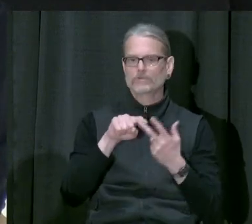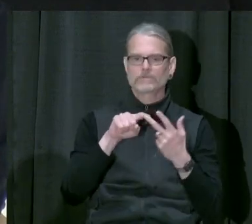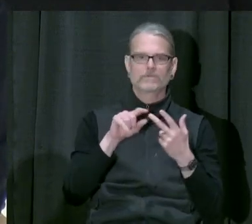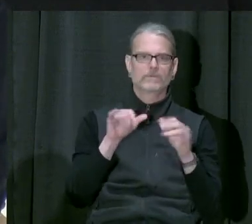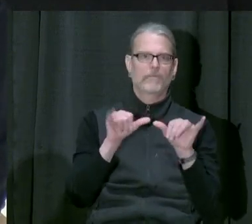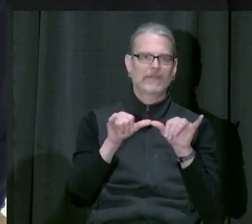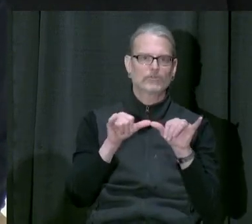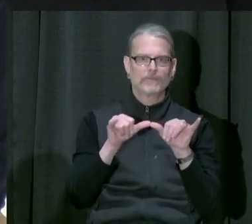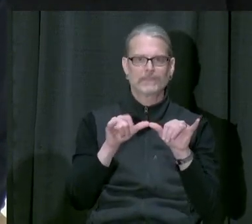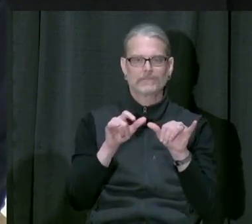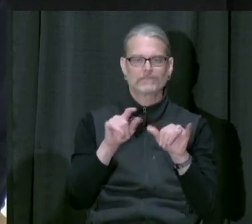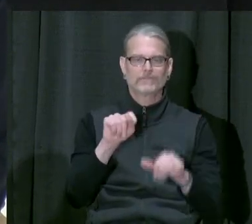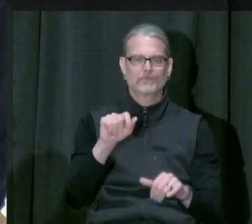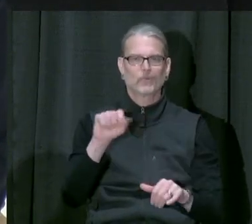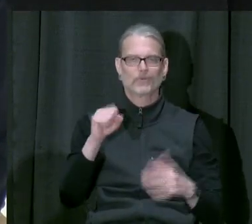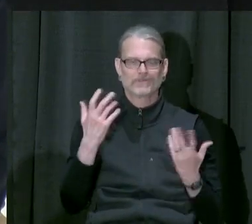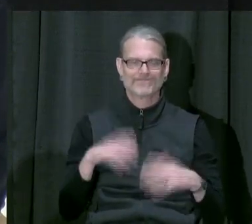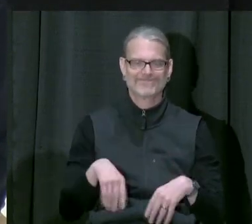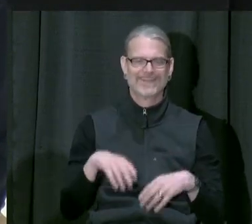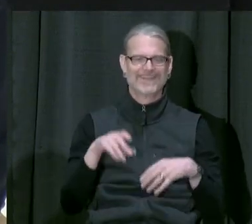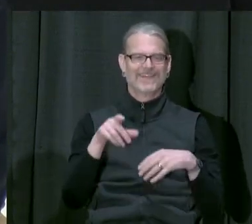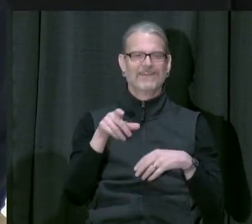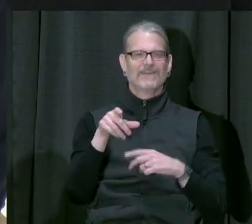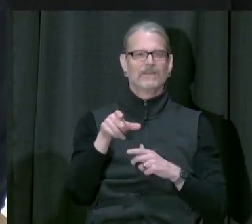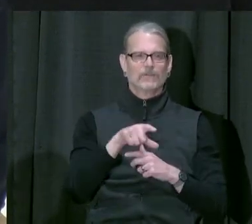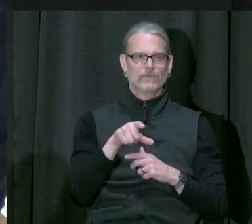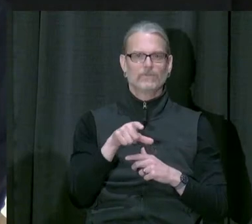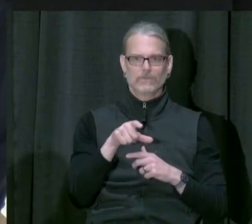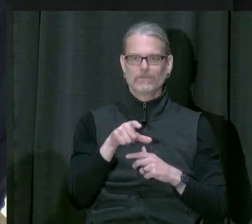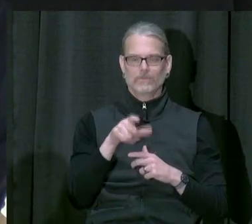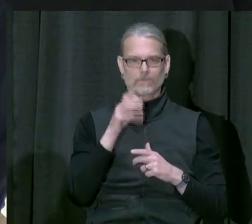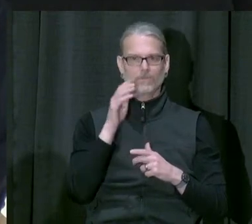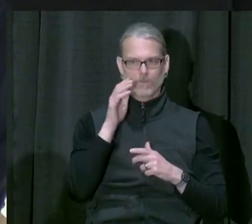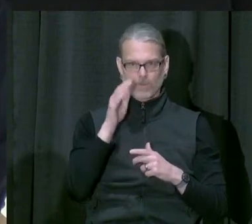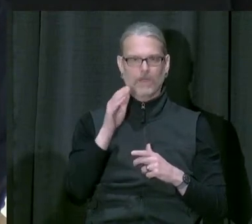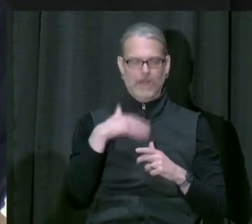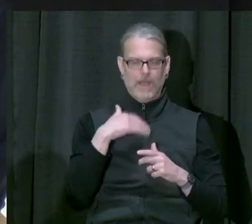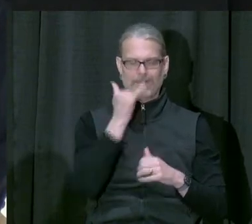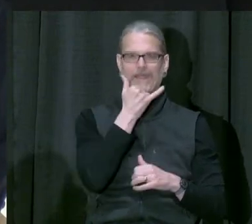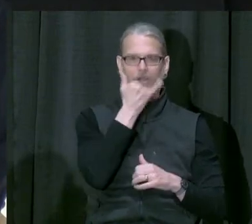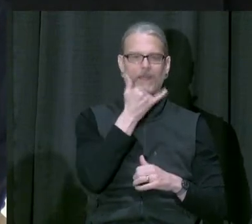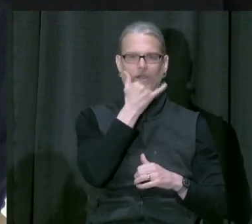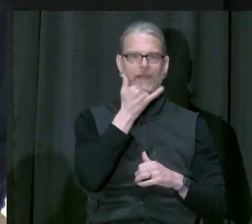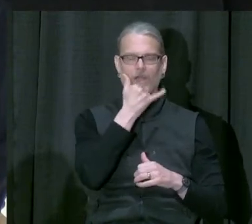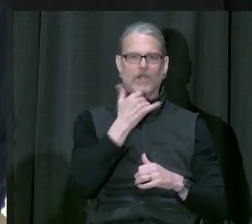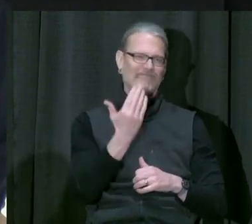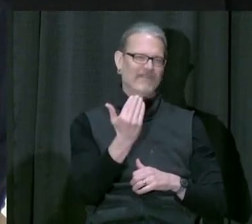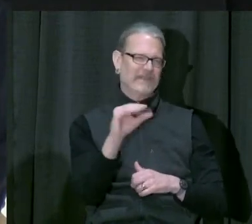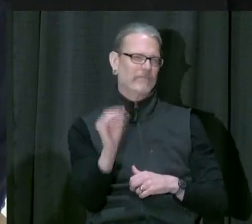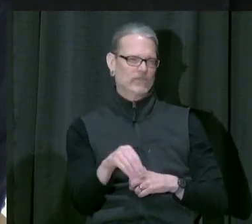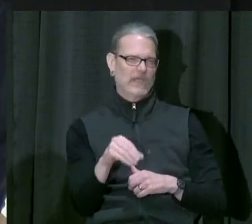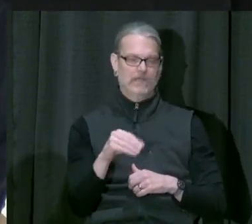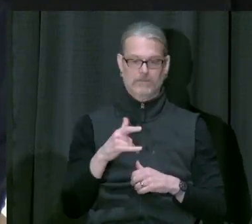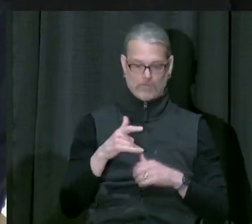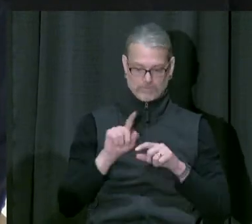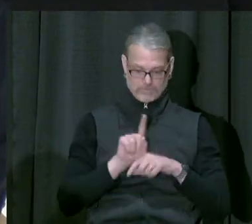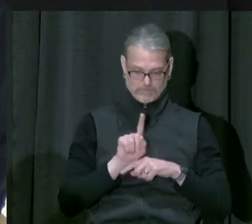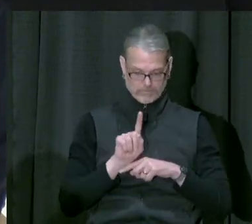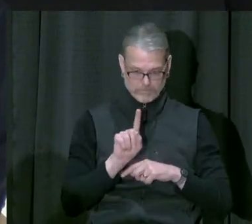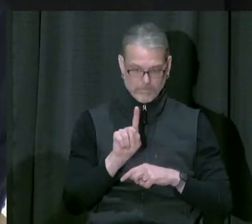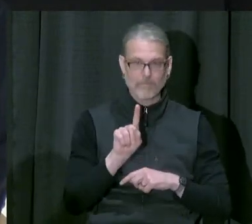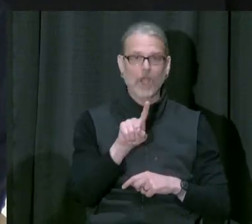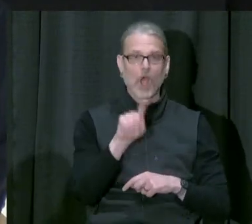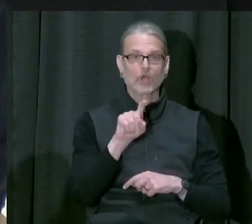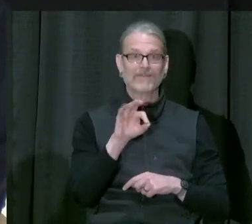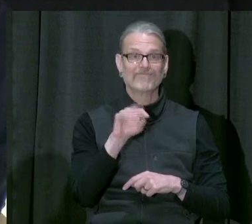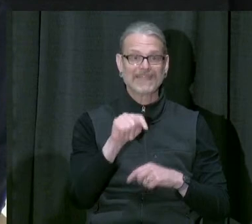ometers, you would accumulate error at about 15%. So every 100 feet, you would be off by